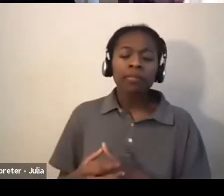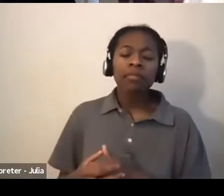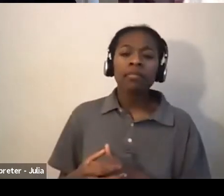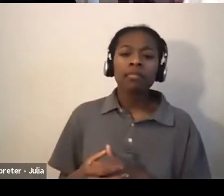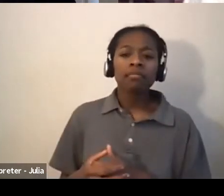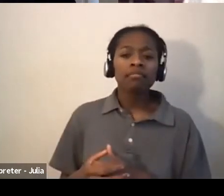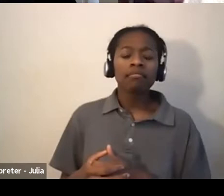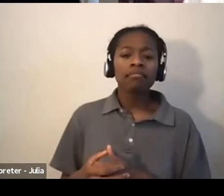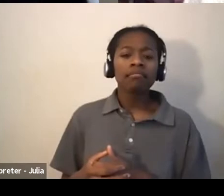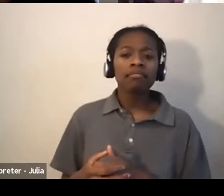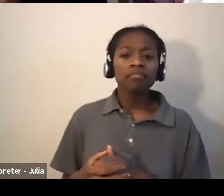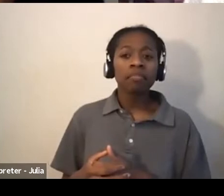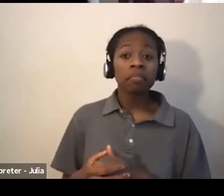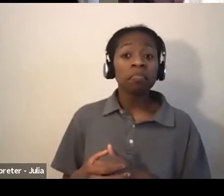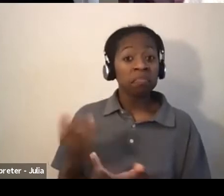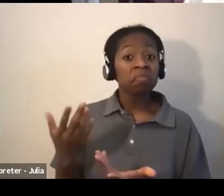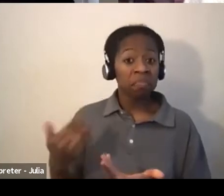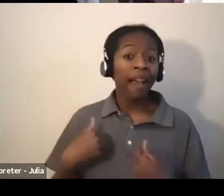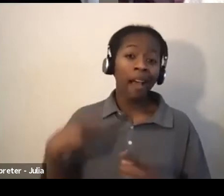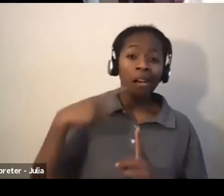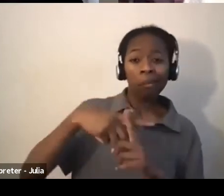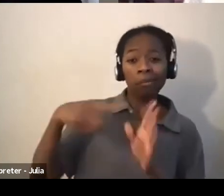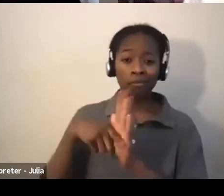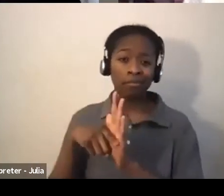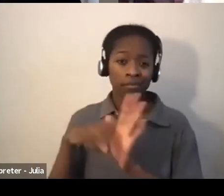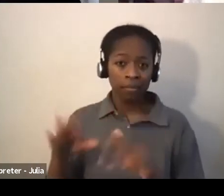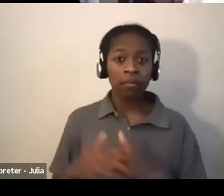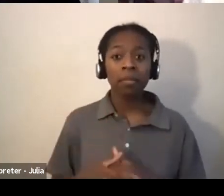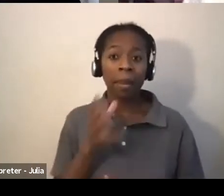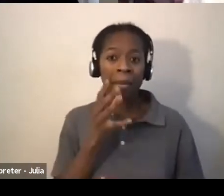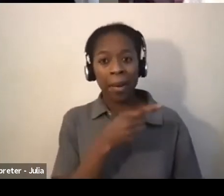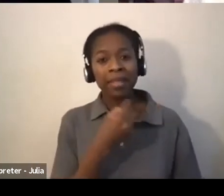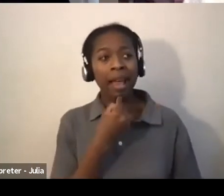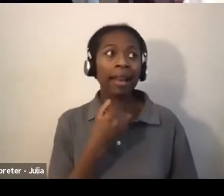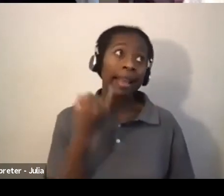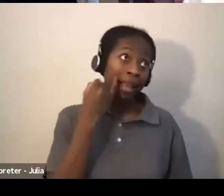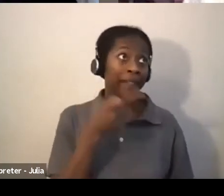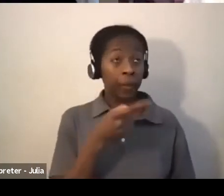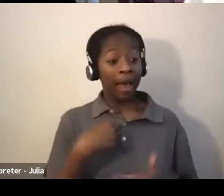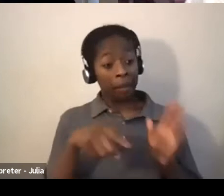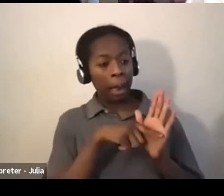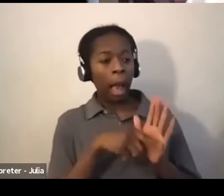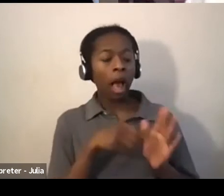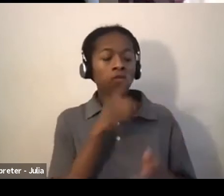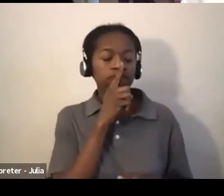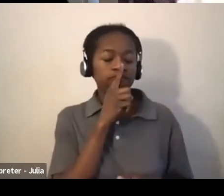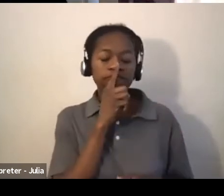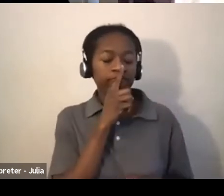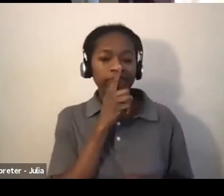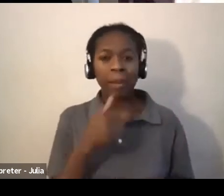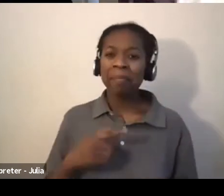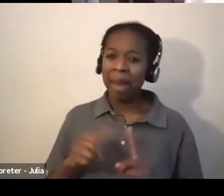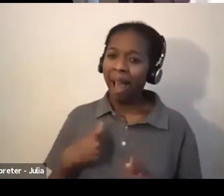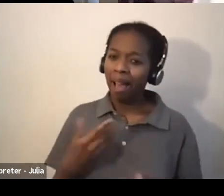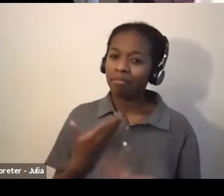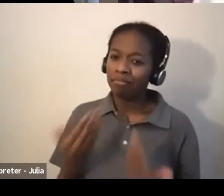I definitely have some positive and negative things to say. I mean, my mom would say, if you have nothing nice to say, don't say it at all. But but I guess, I